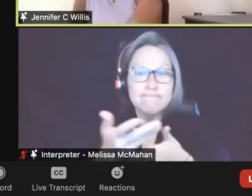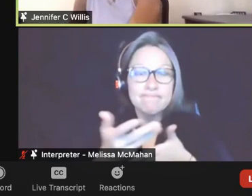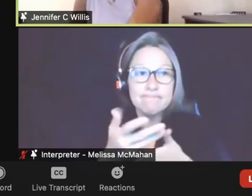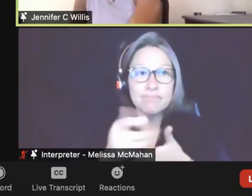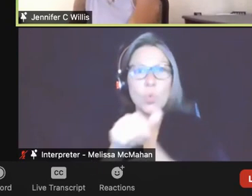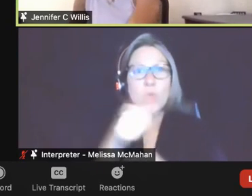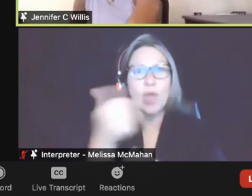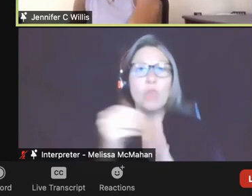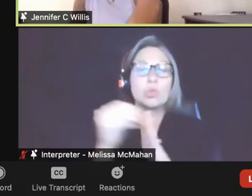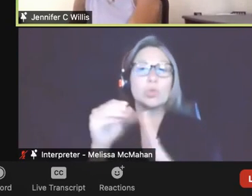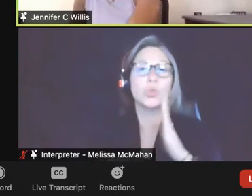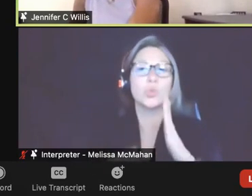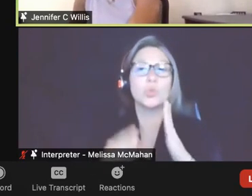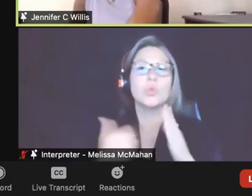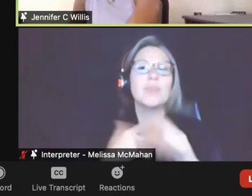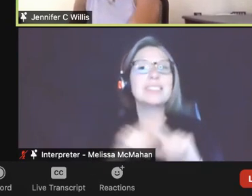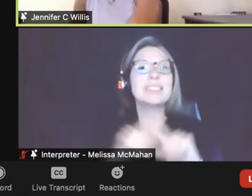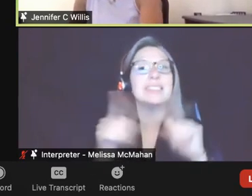do.